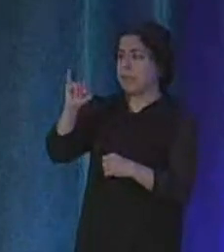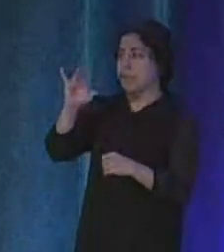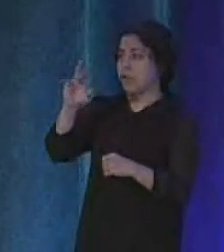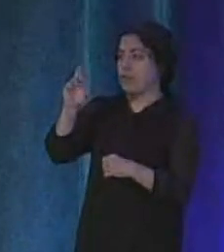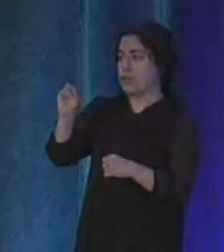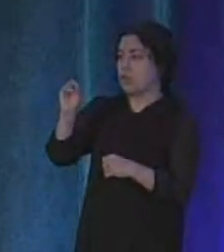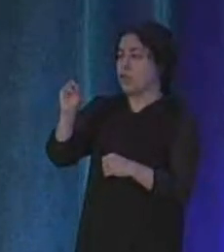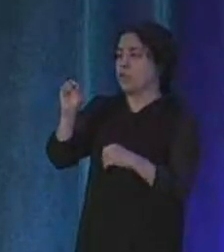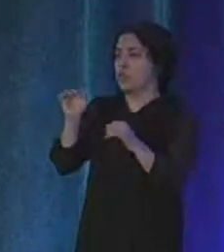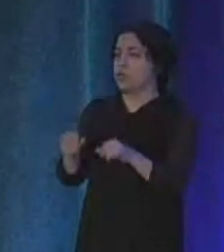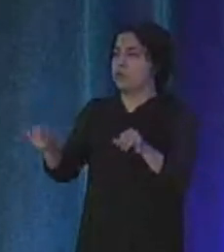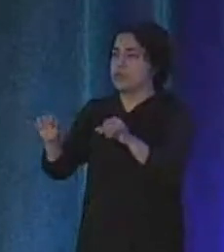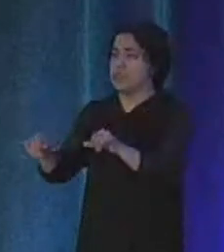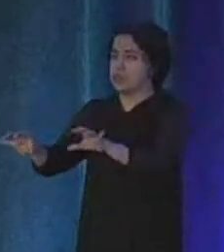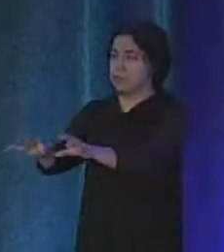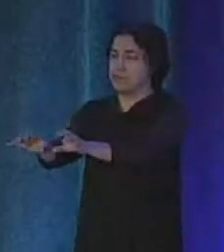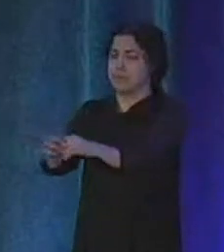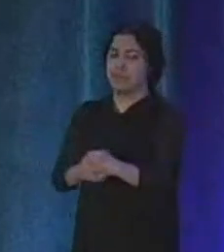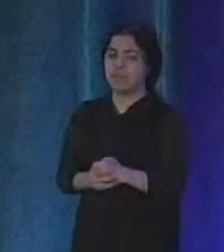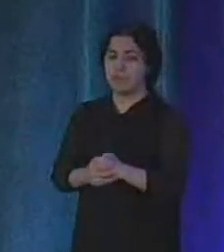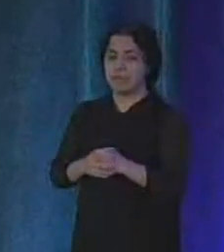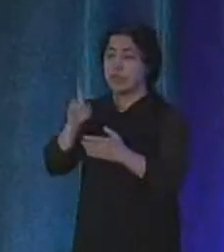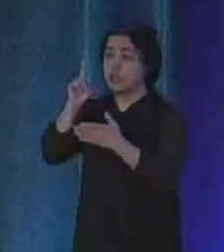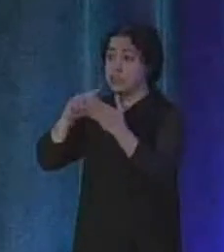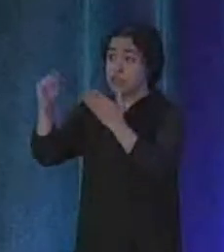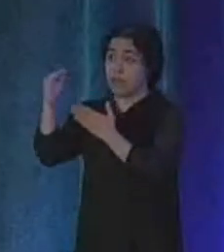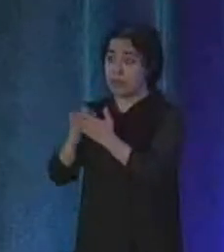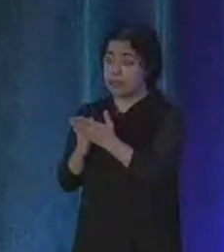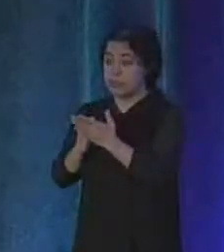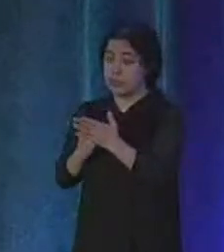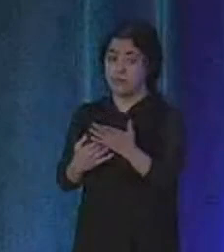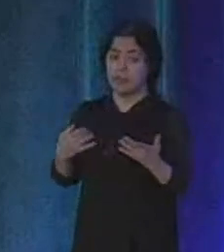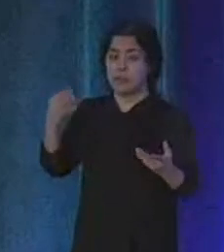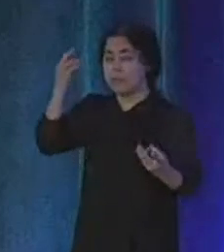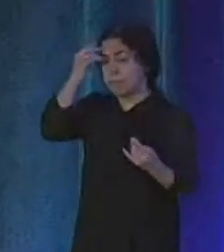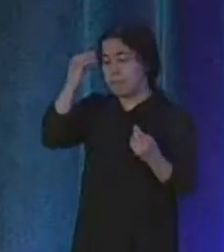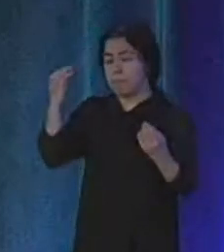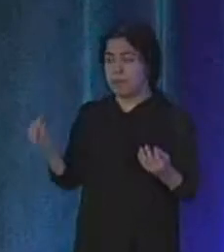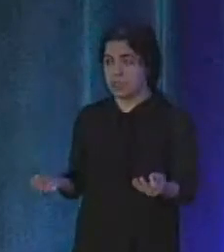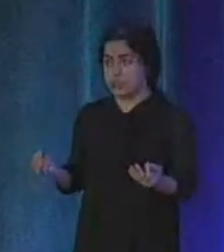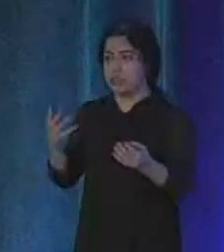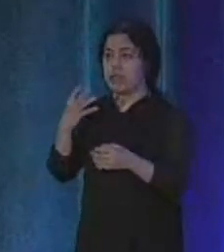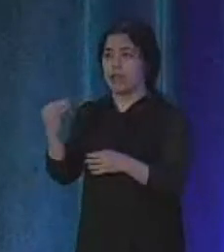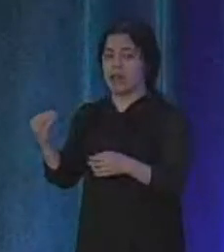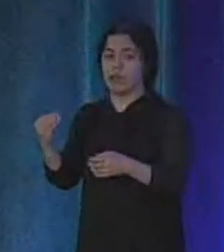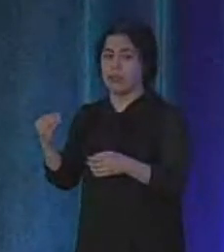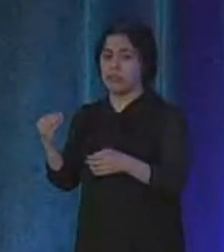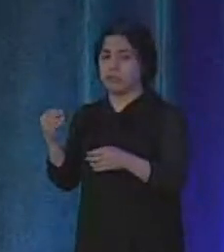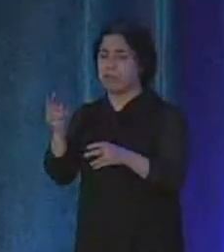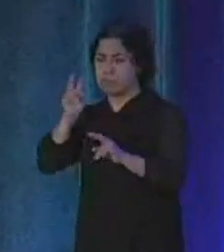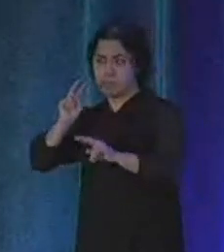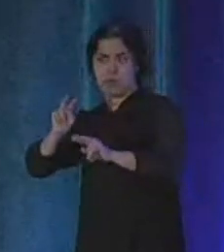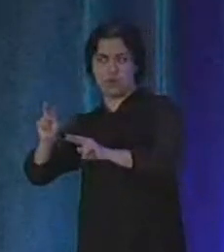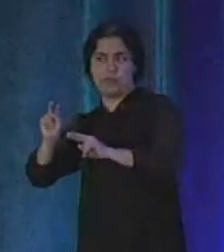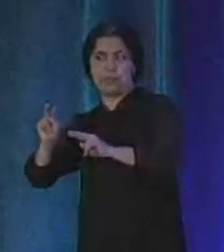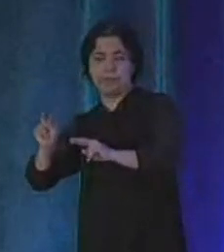visit. Checklisting, meditation, and mindfulness, and monitoring.